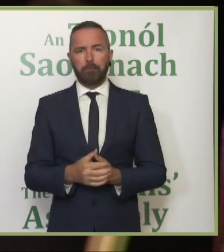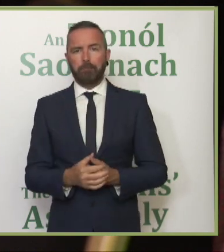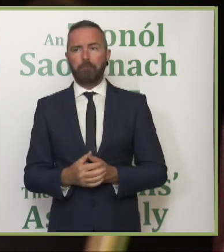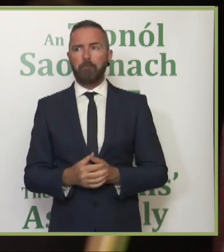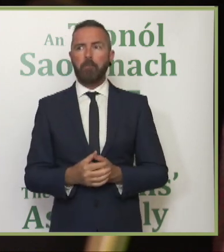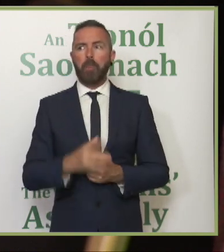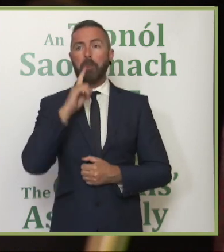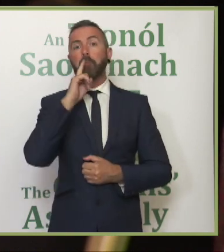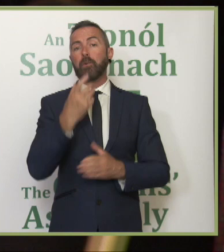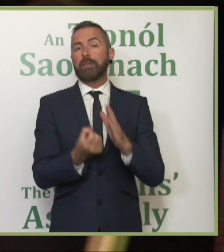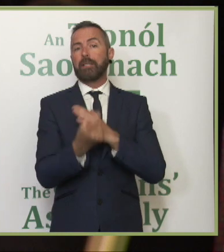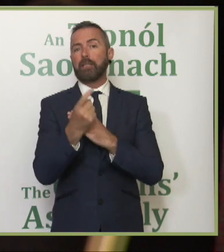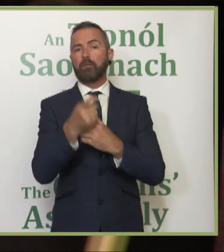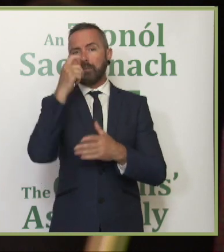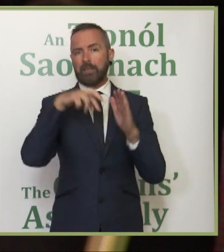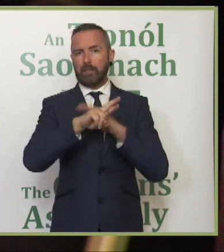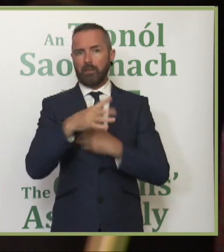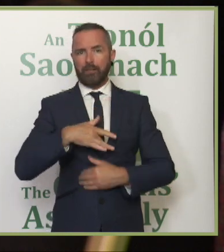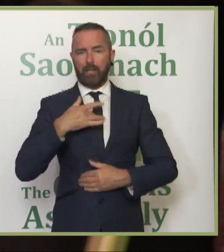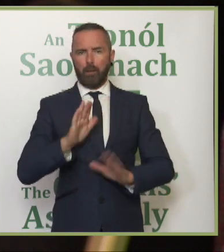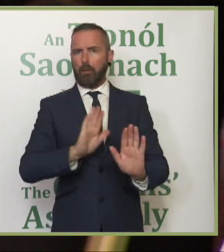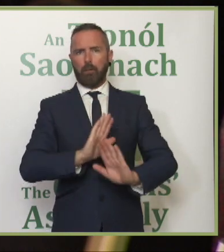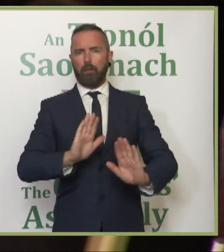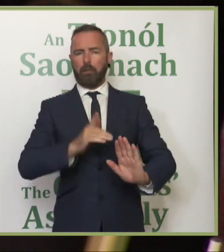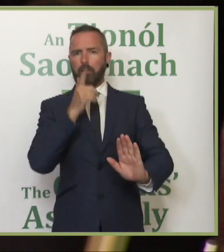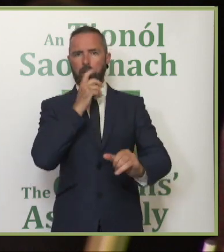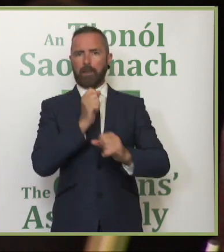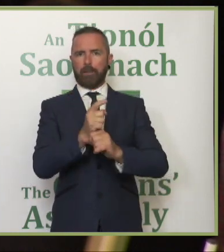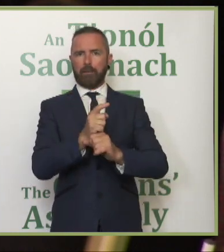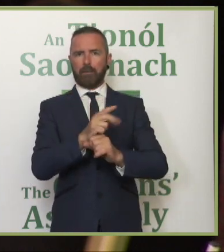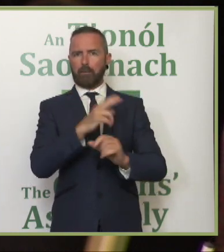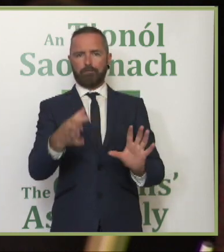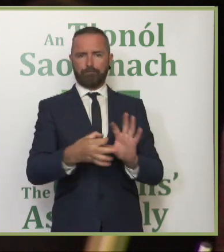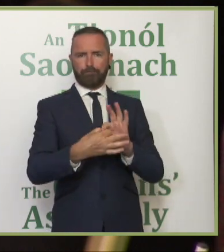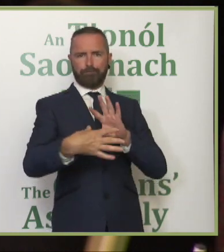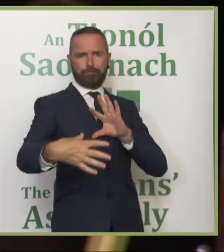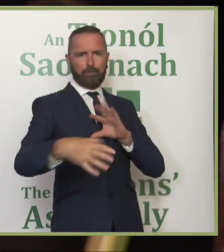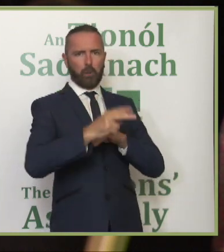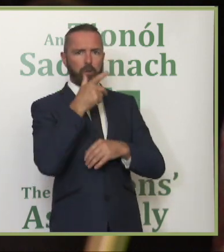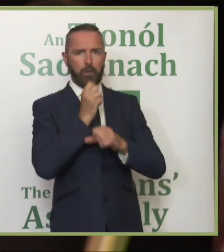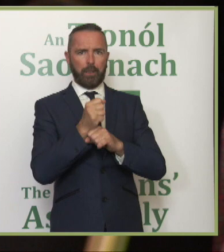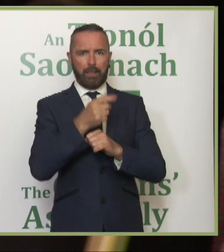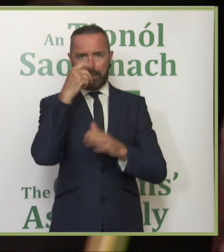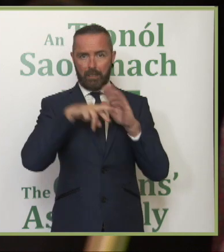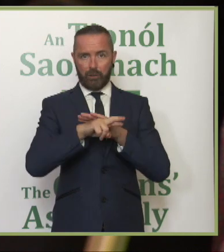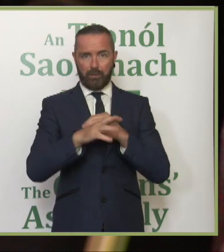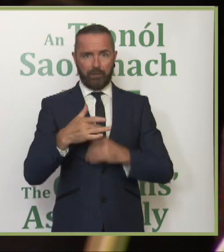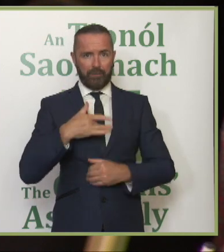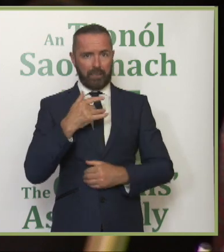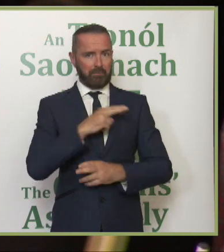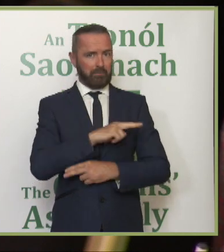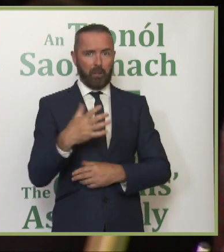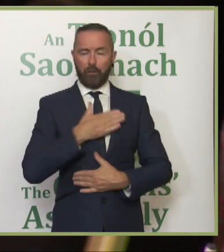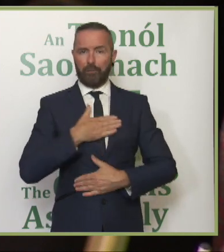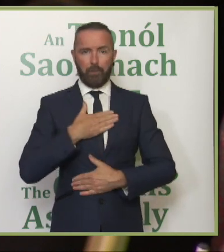It's an issue that I think teachers don't feel comfortable tackling. So perhaps we need another way to get the education into the schools